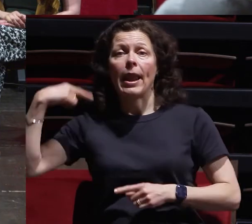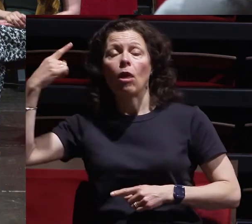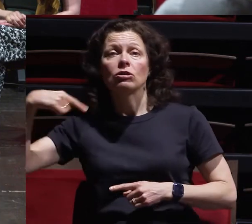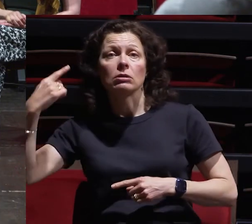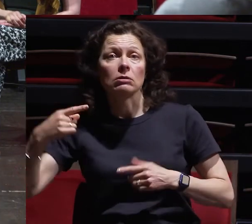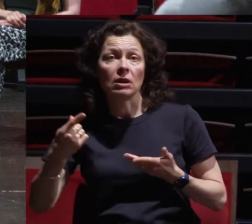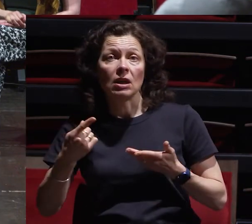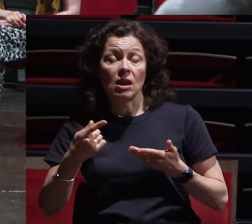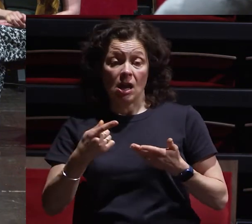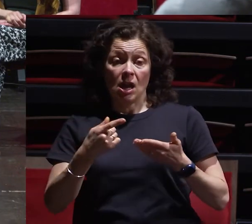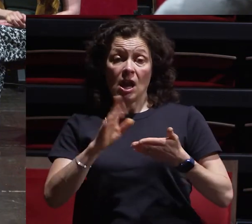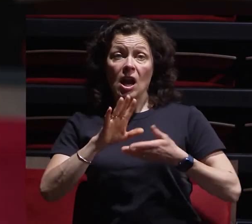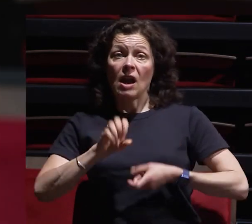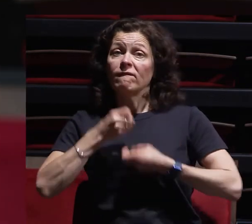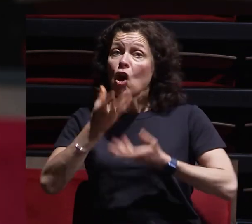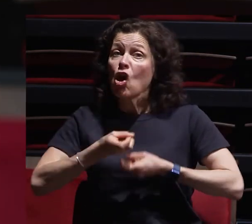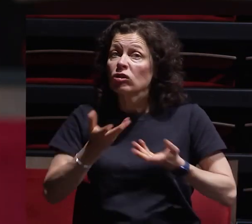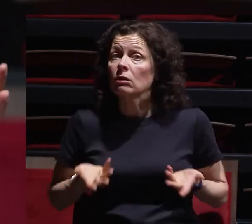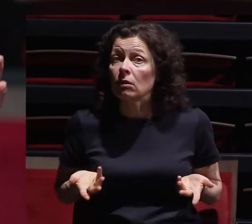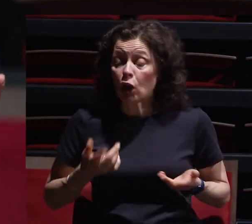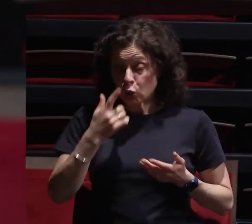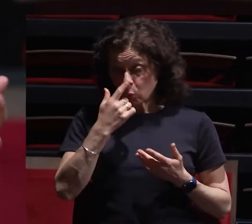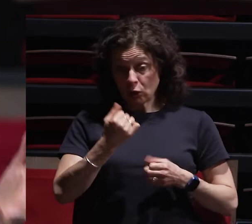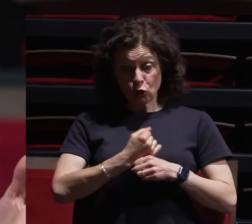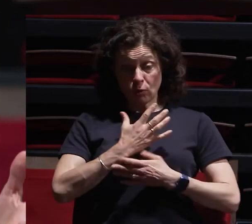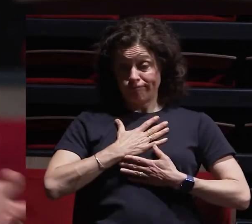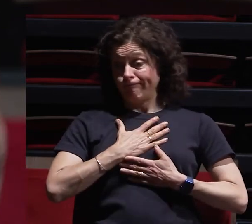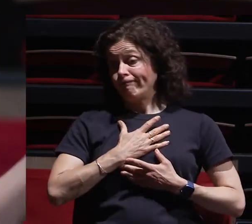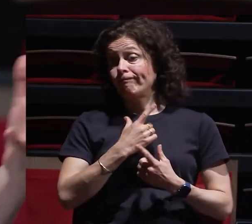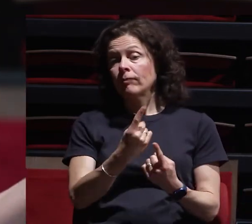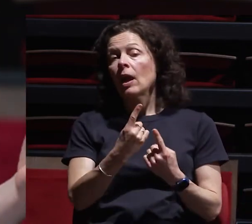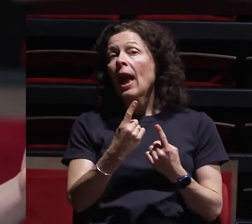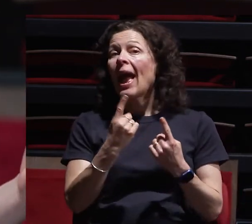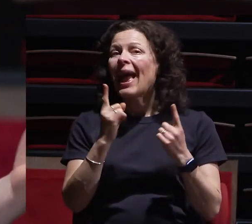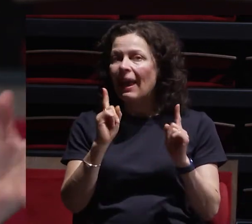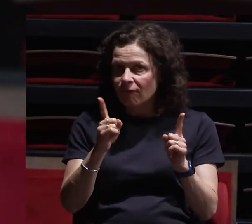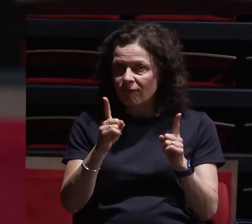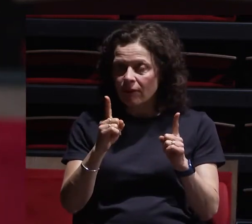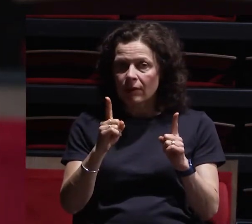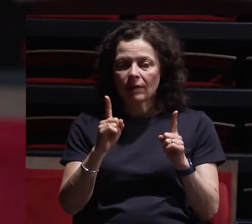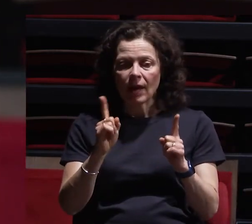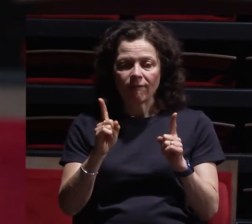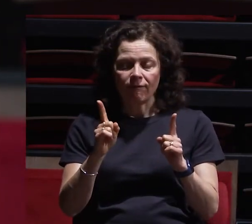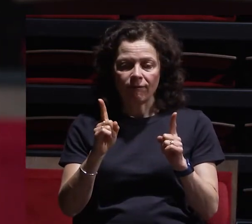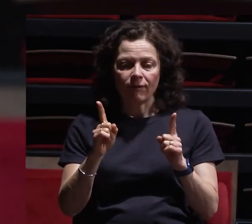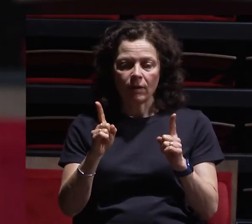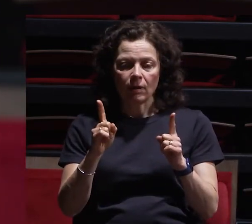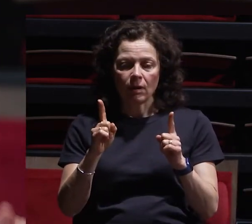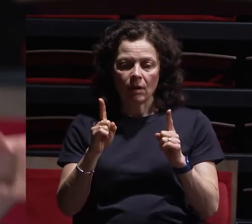in London in verse. You know, you can do whatever you, as long as